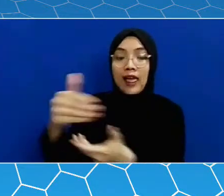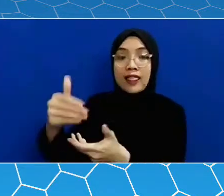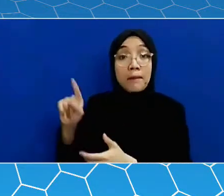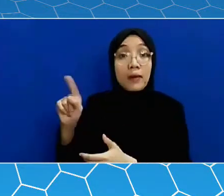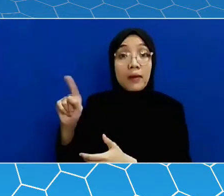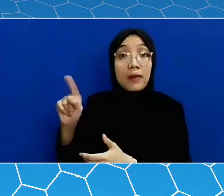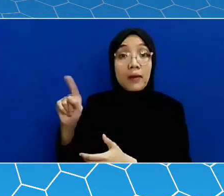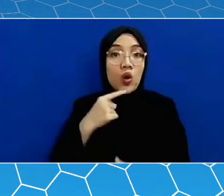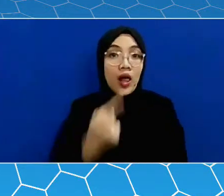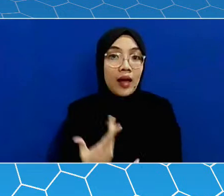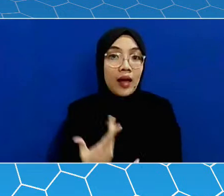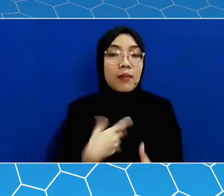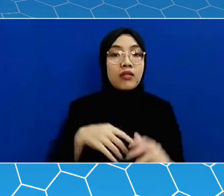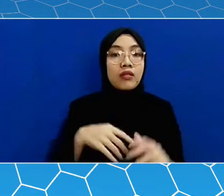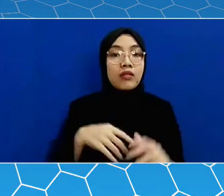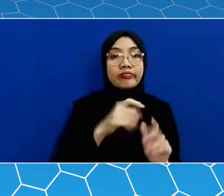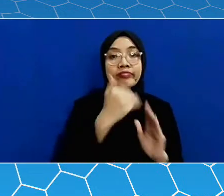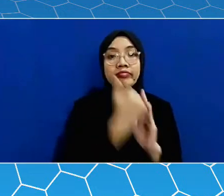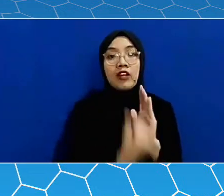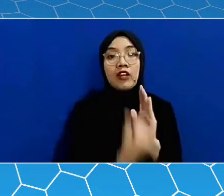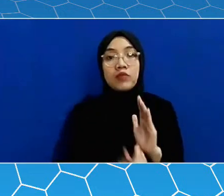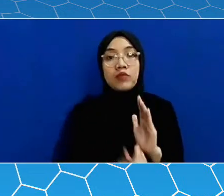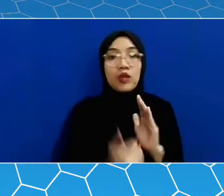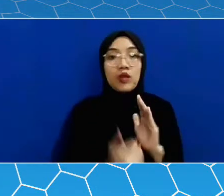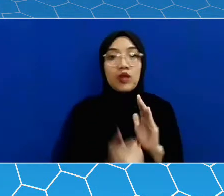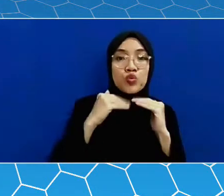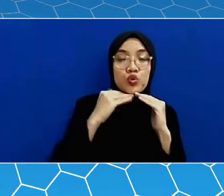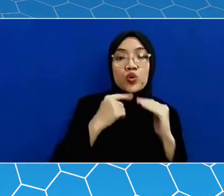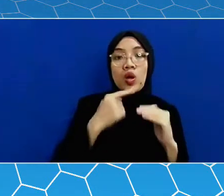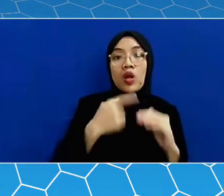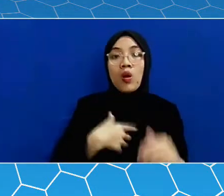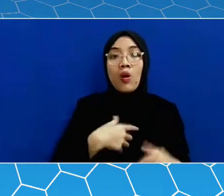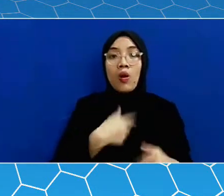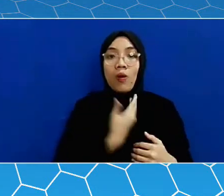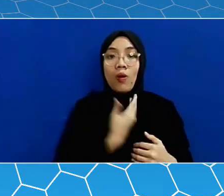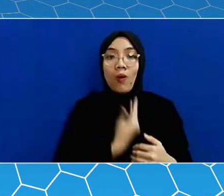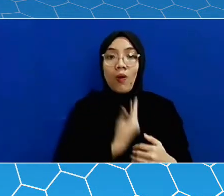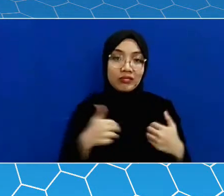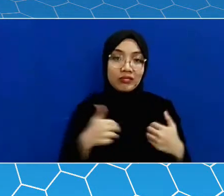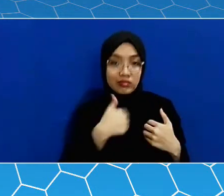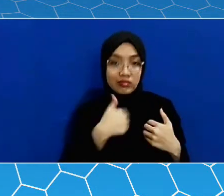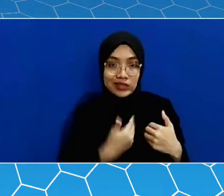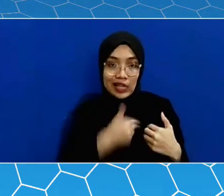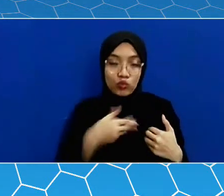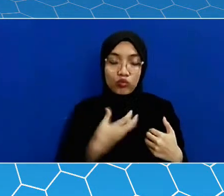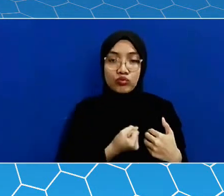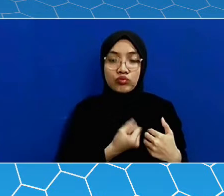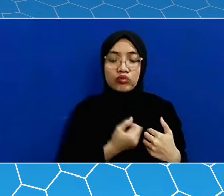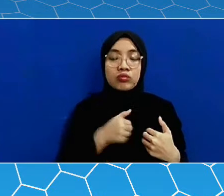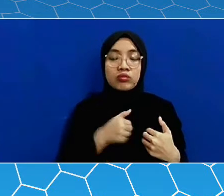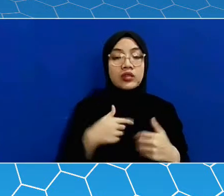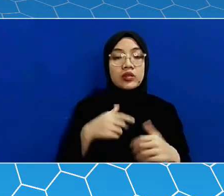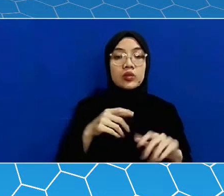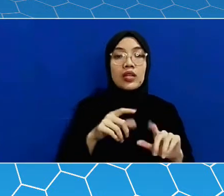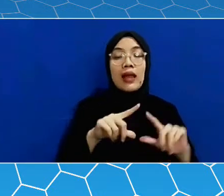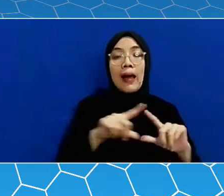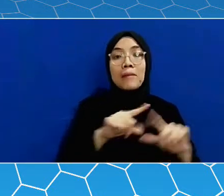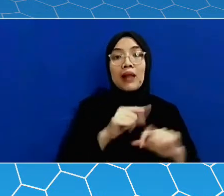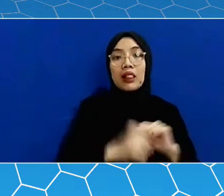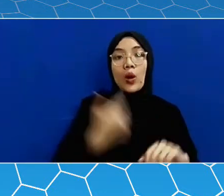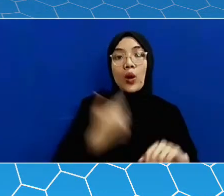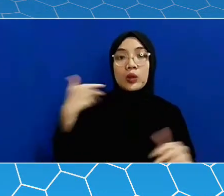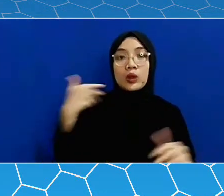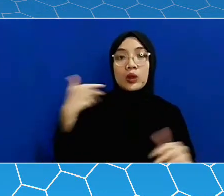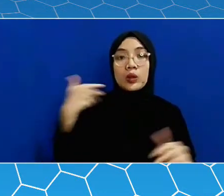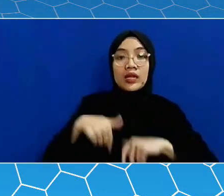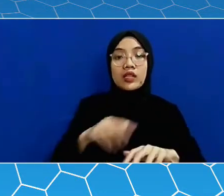waiting lists. We started collecting this data in April, combined data in April of last year. Data was collected, but not as a combined data. And